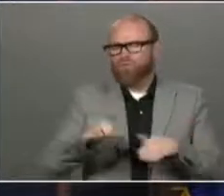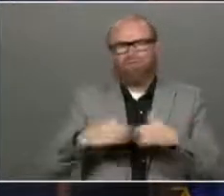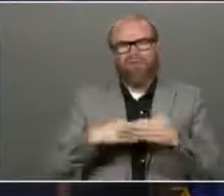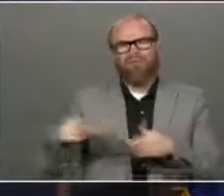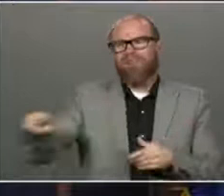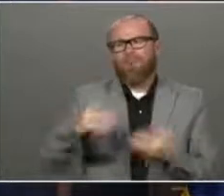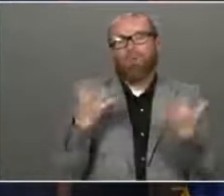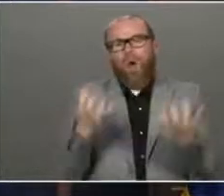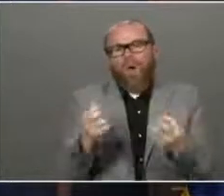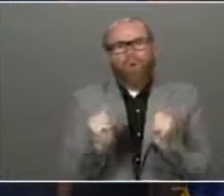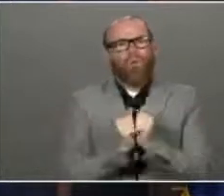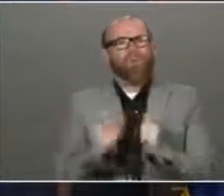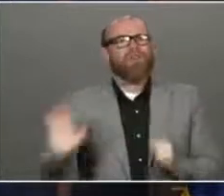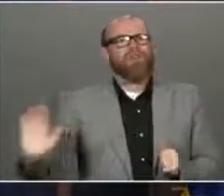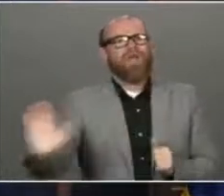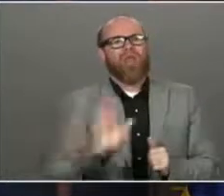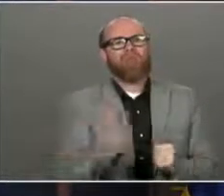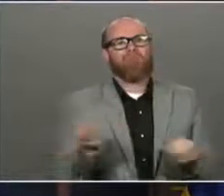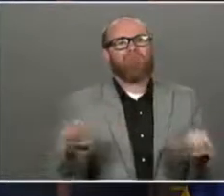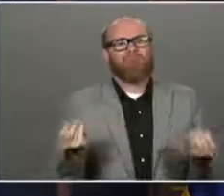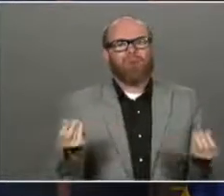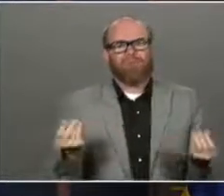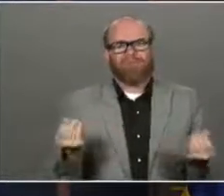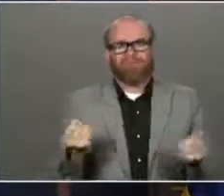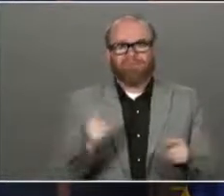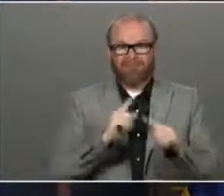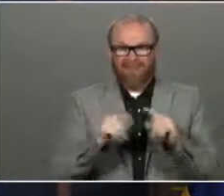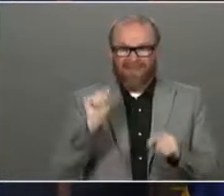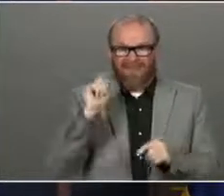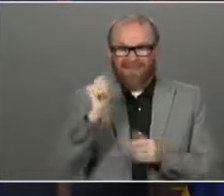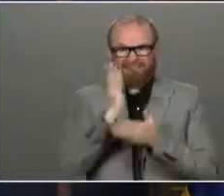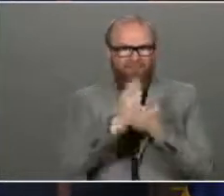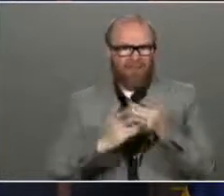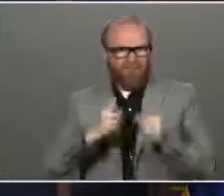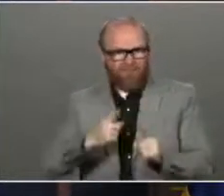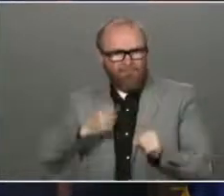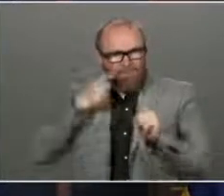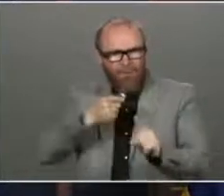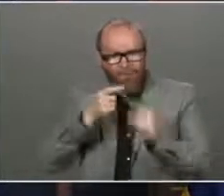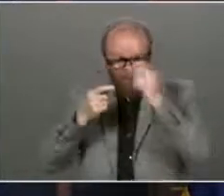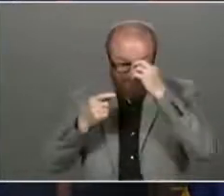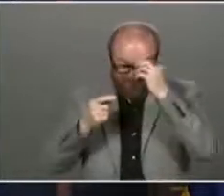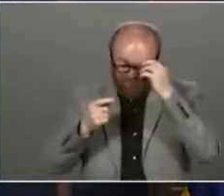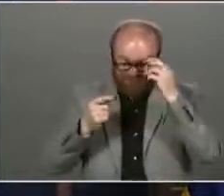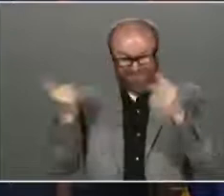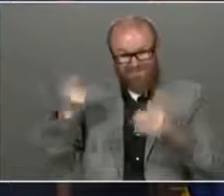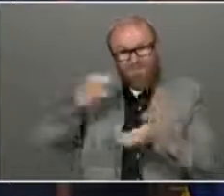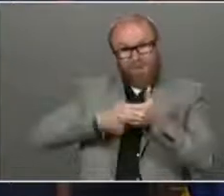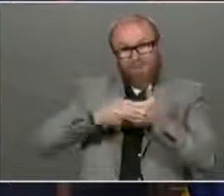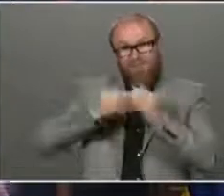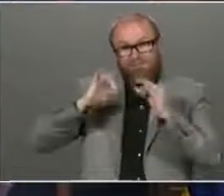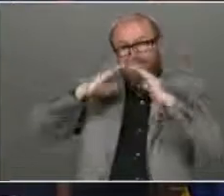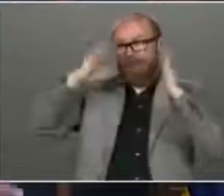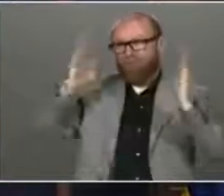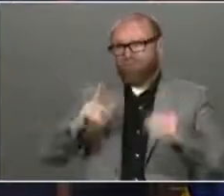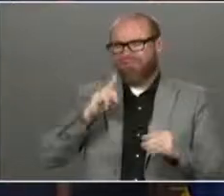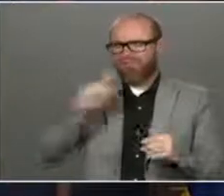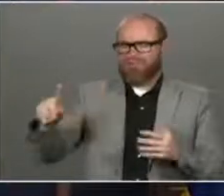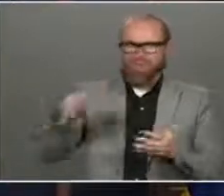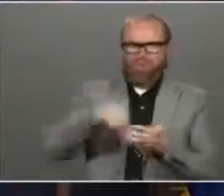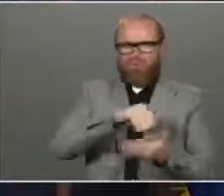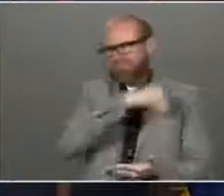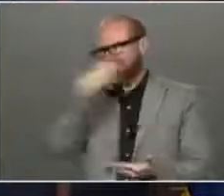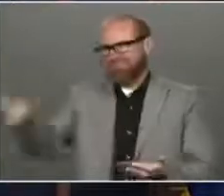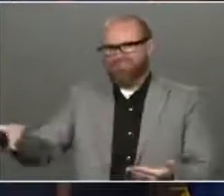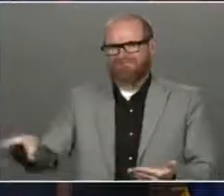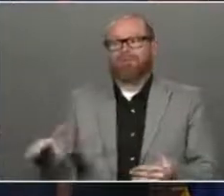their property. But there does come a point when the price of housing is just so explosive, and our